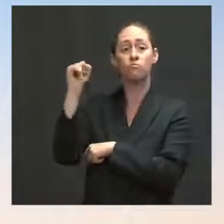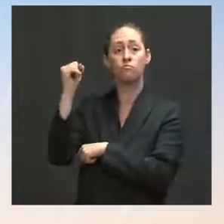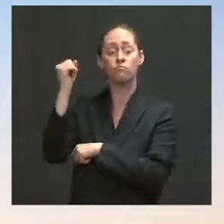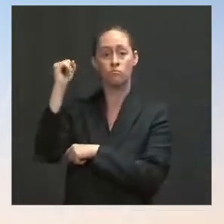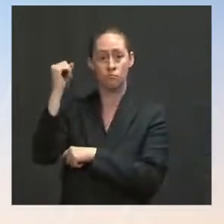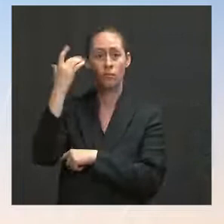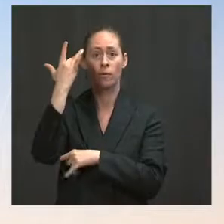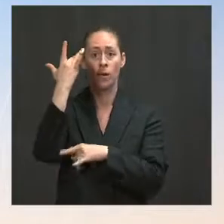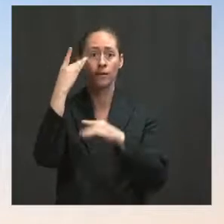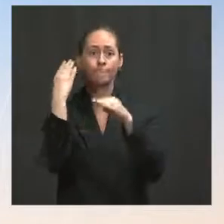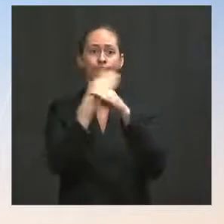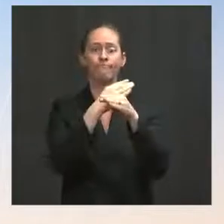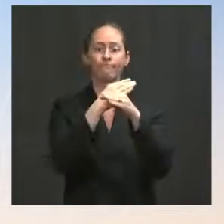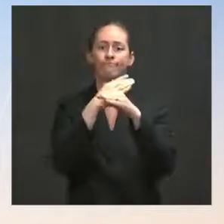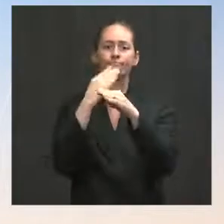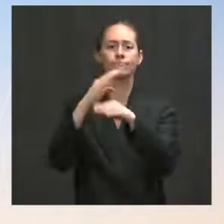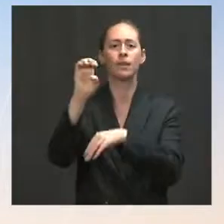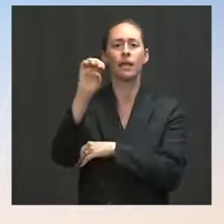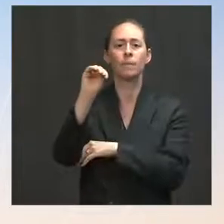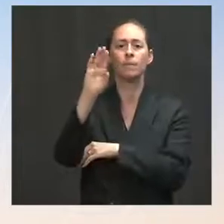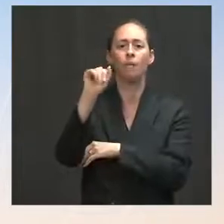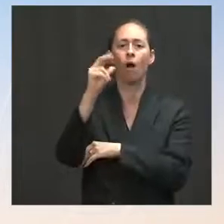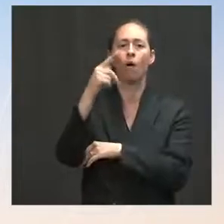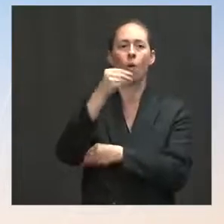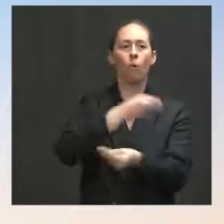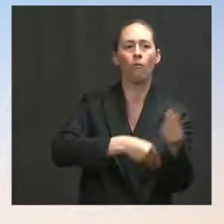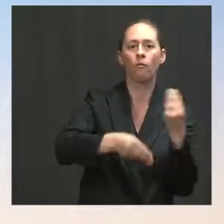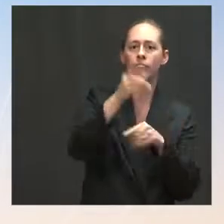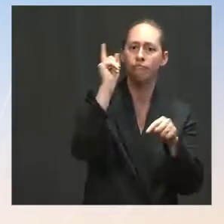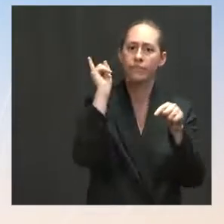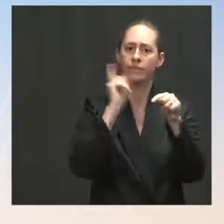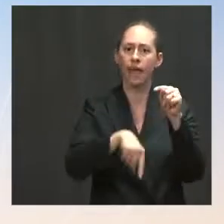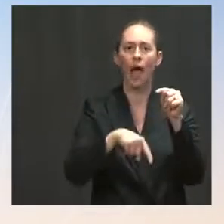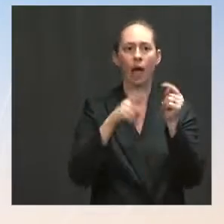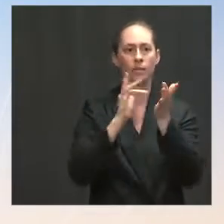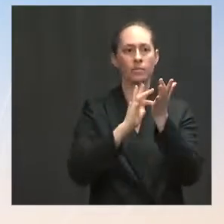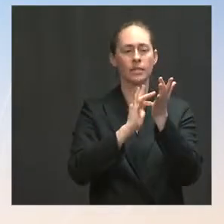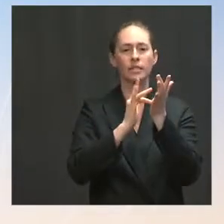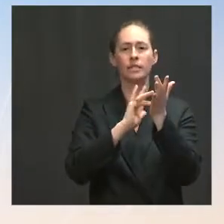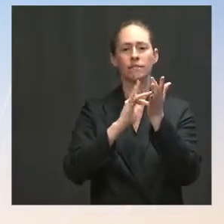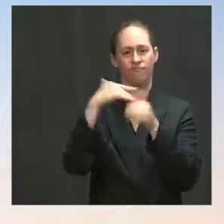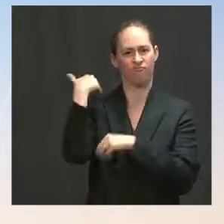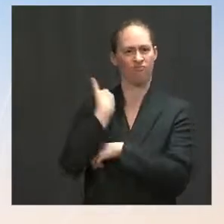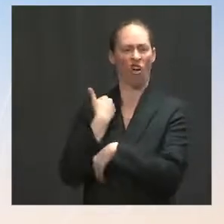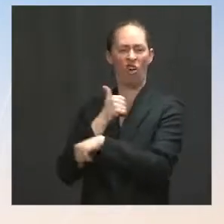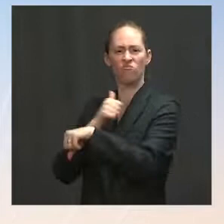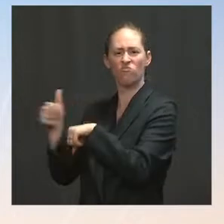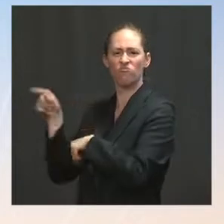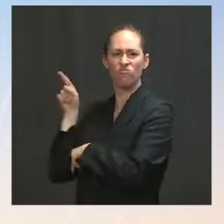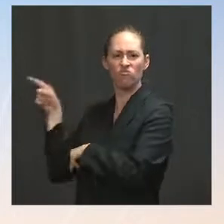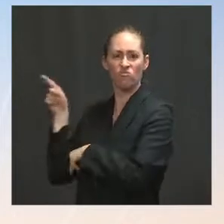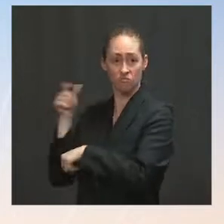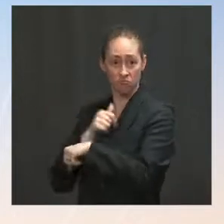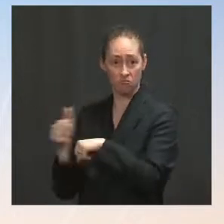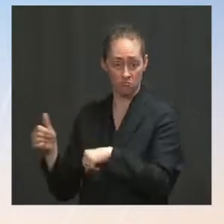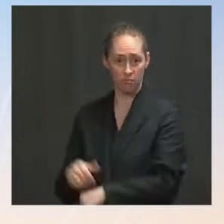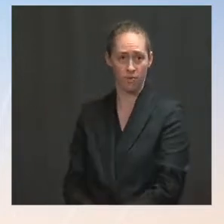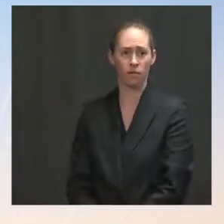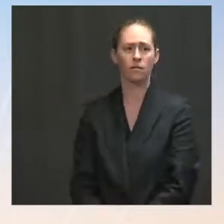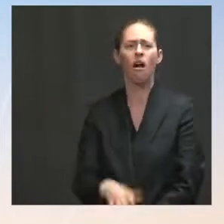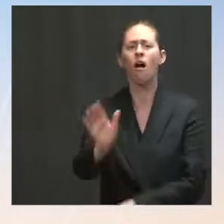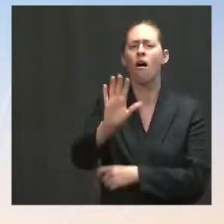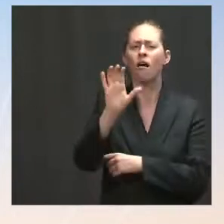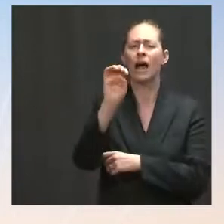other things. Do you have a specific response to him? Well, I'd first say that the U.S. embargo allows humanitarian goods to